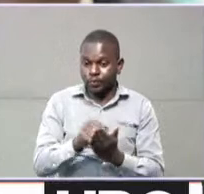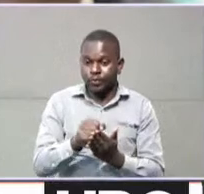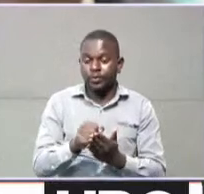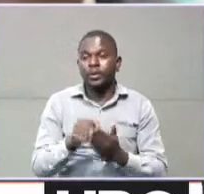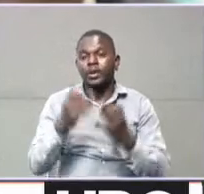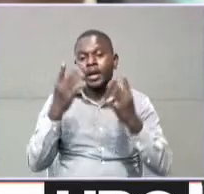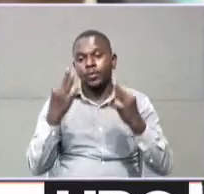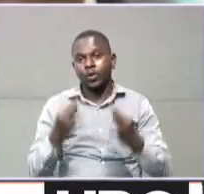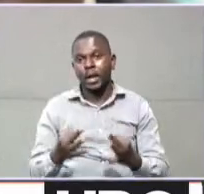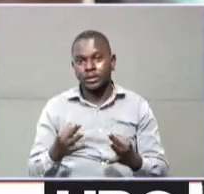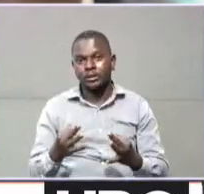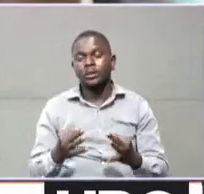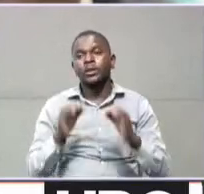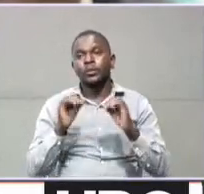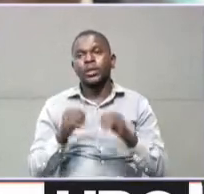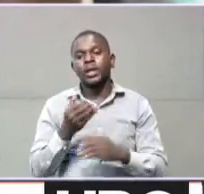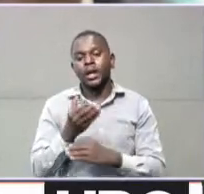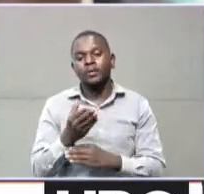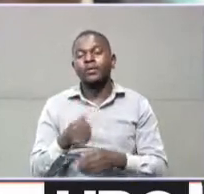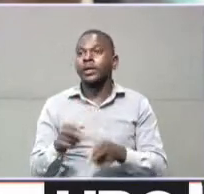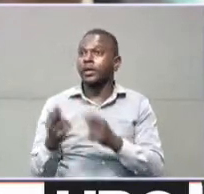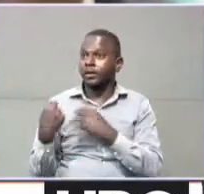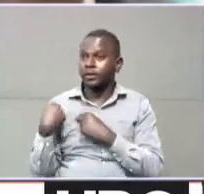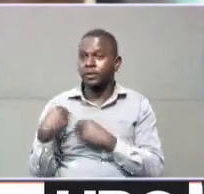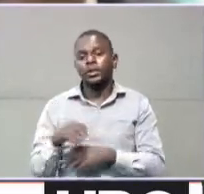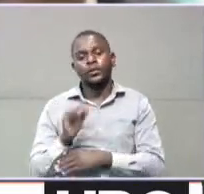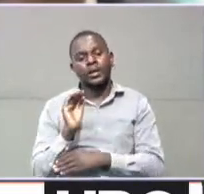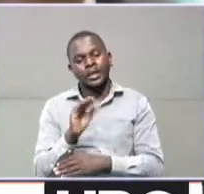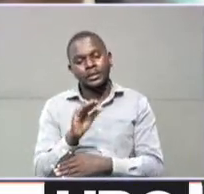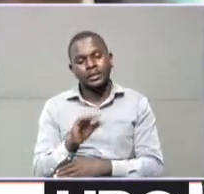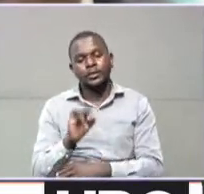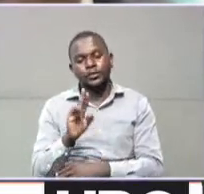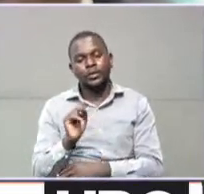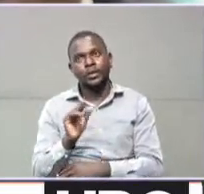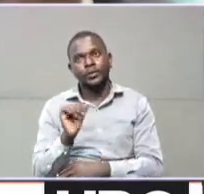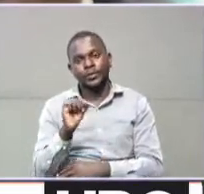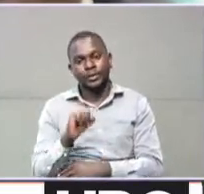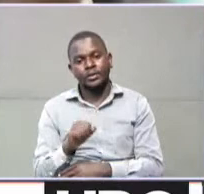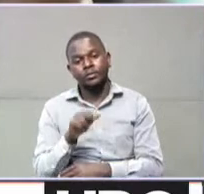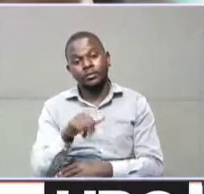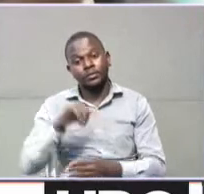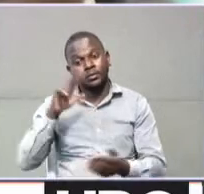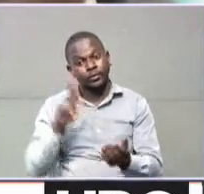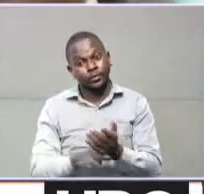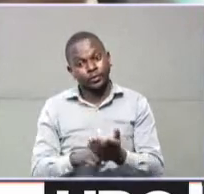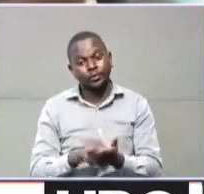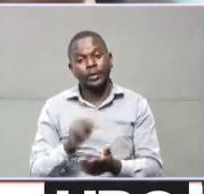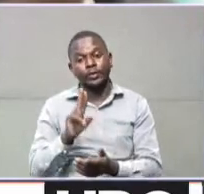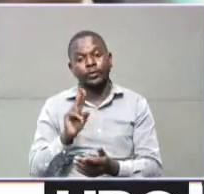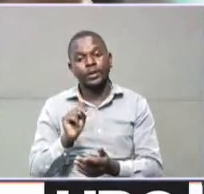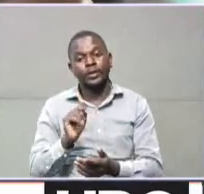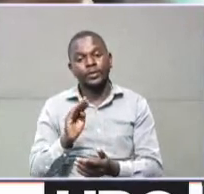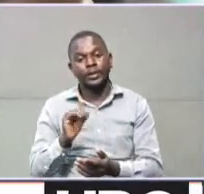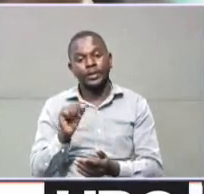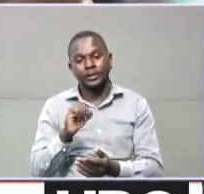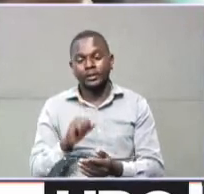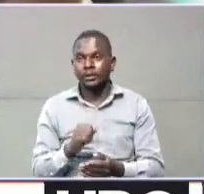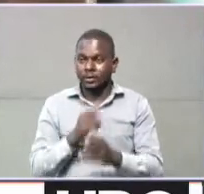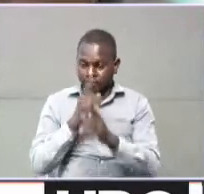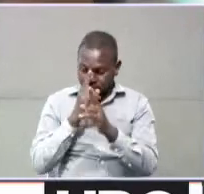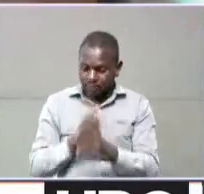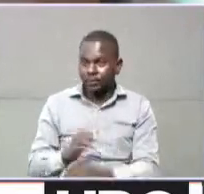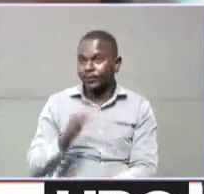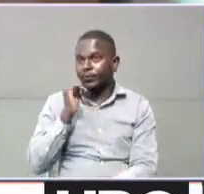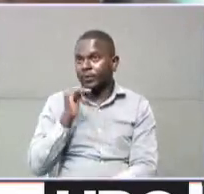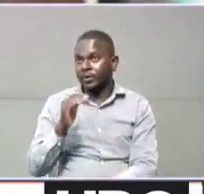product you have a responsibility to ask unbs if that product is satisfied madame